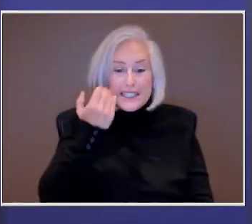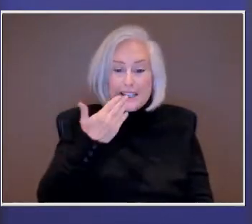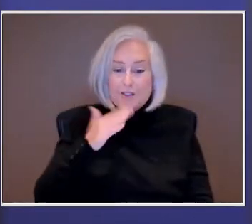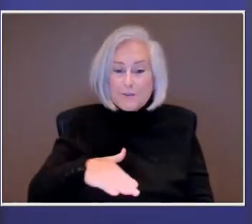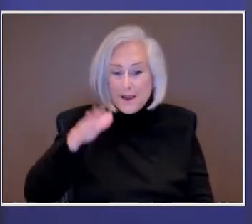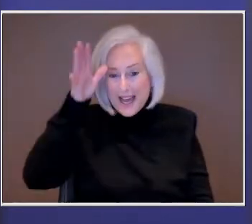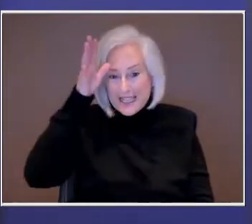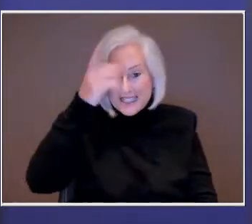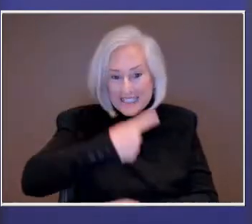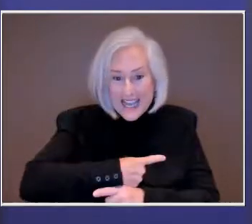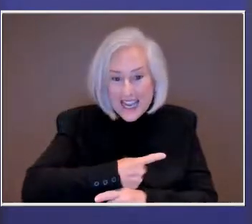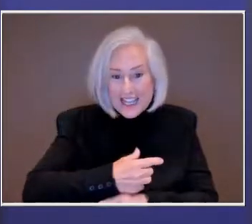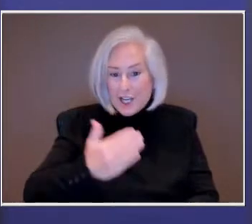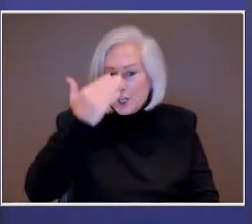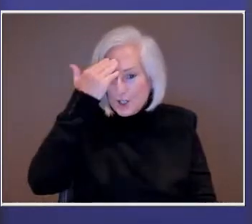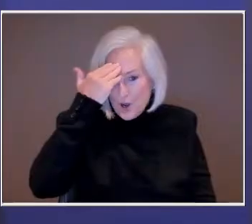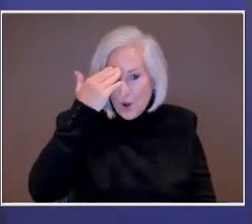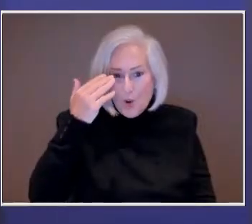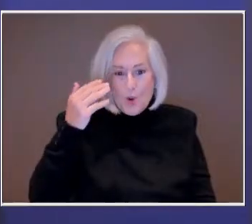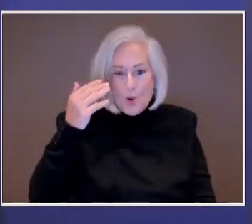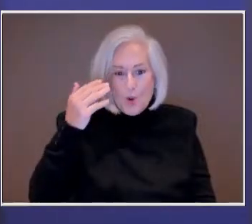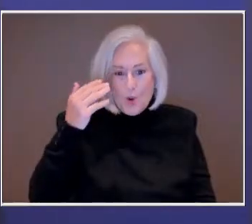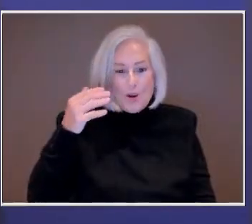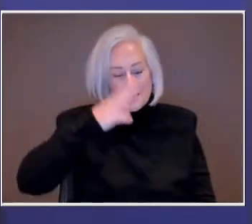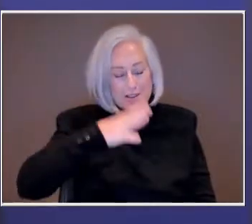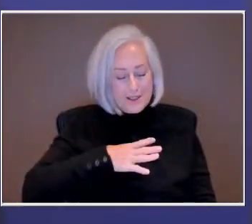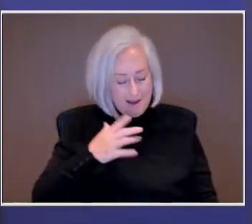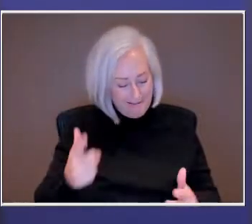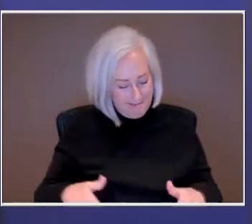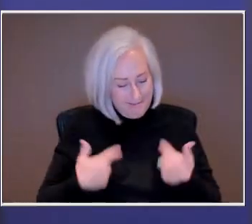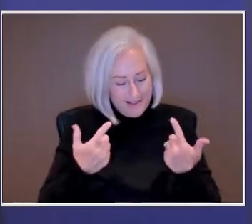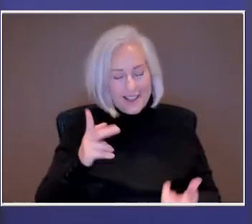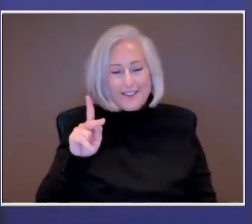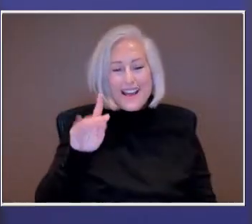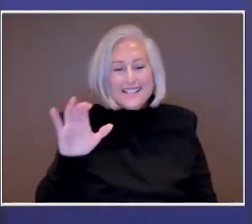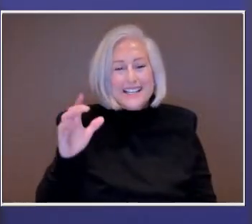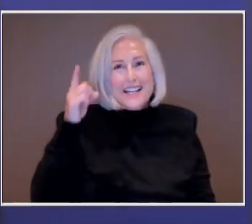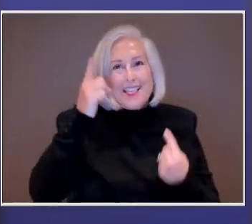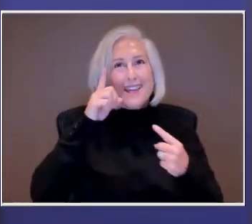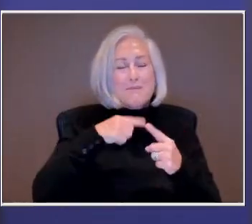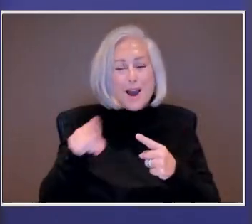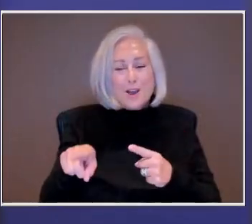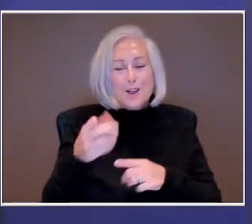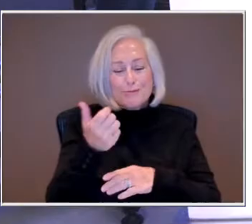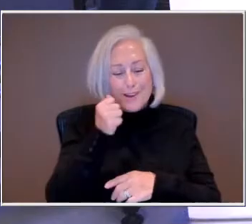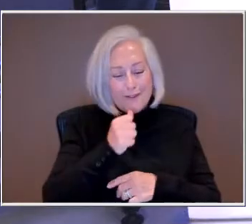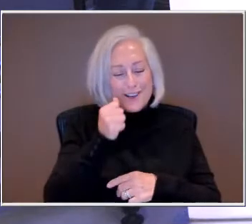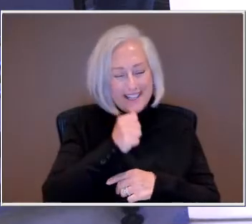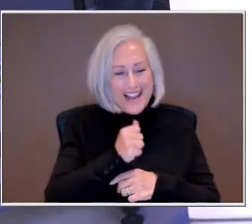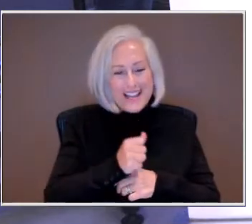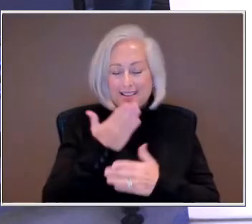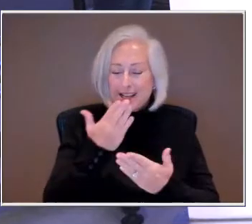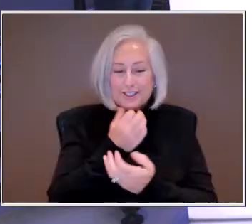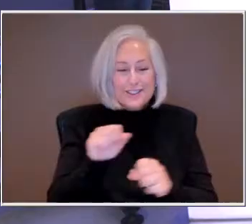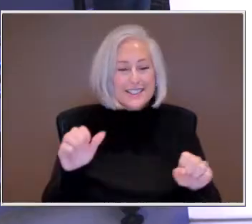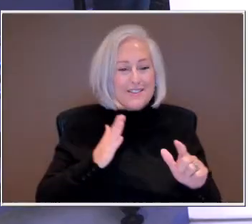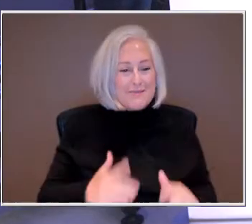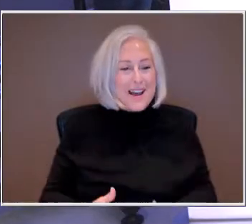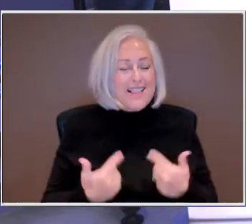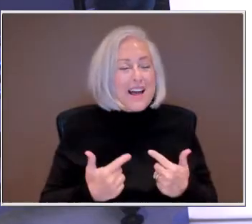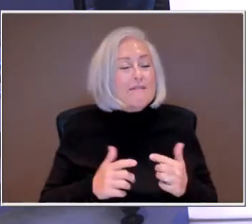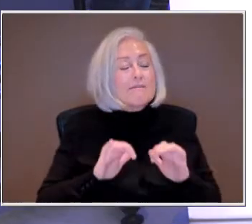Kansas City right now thinking about you all the time. So with that in mind, thank you for saving my life. How often do you communicate with